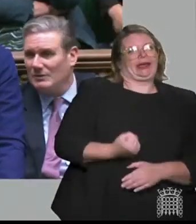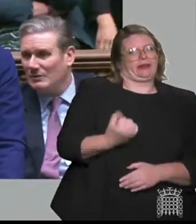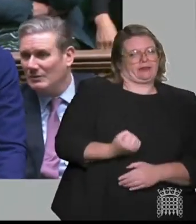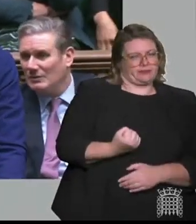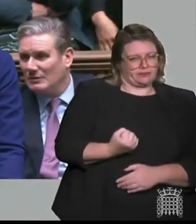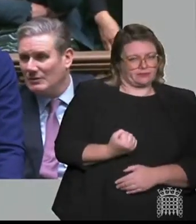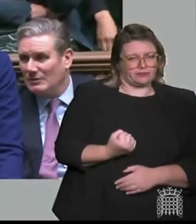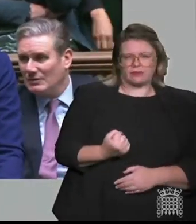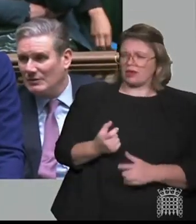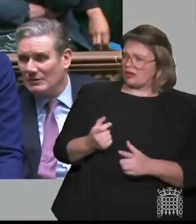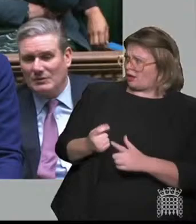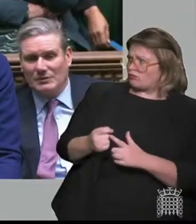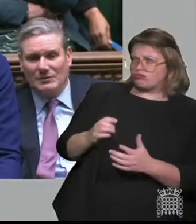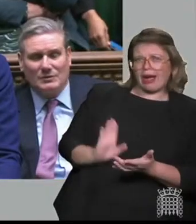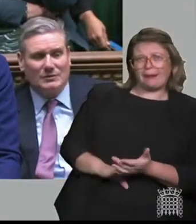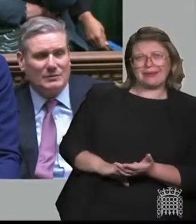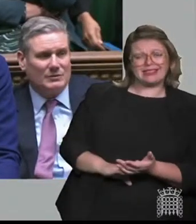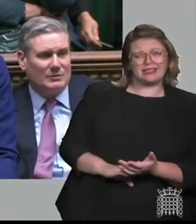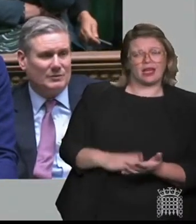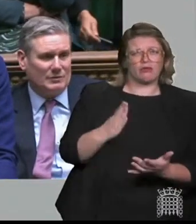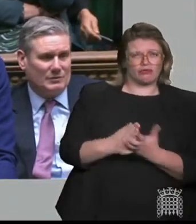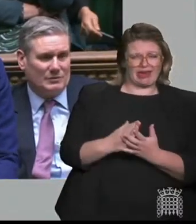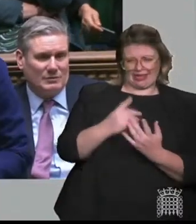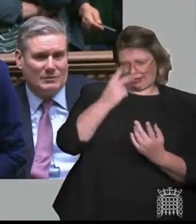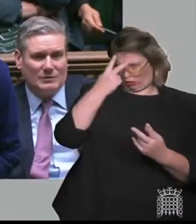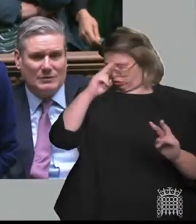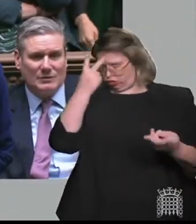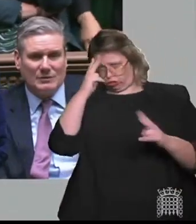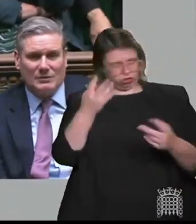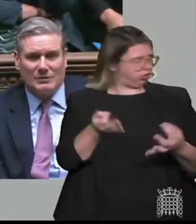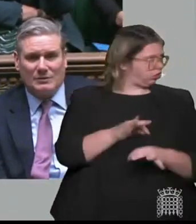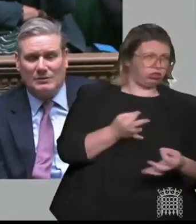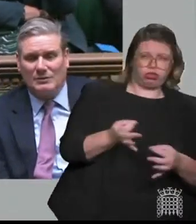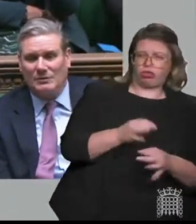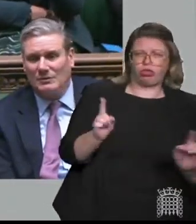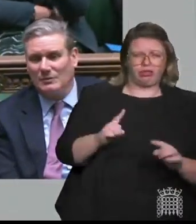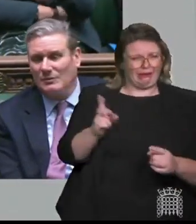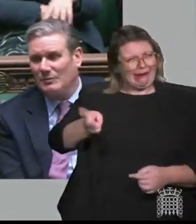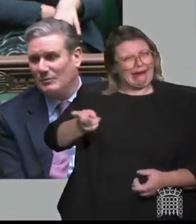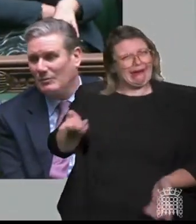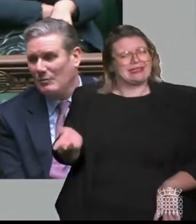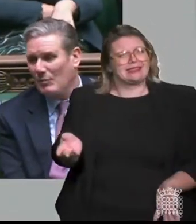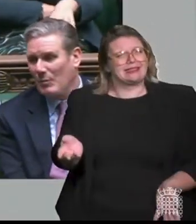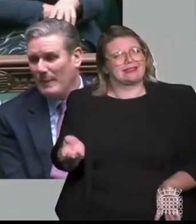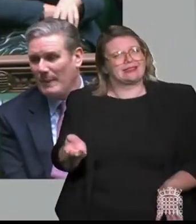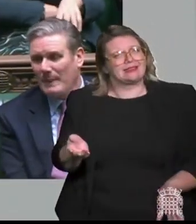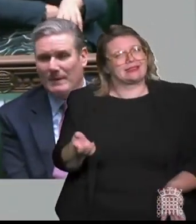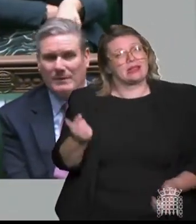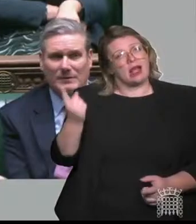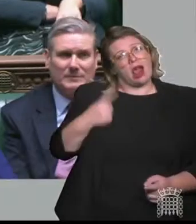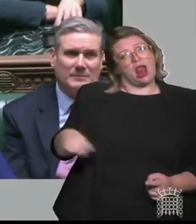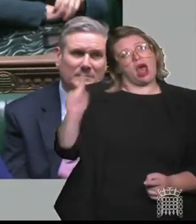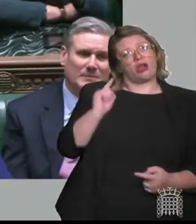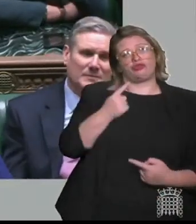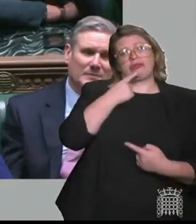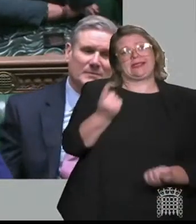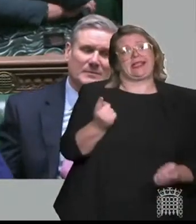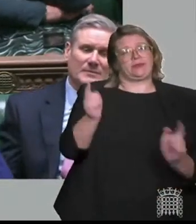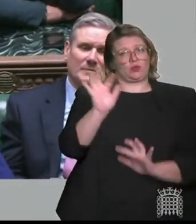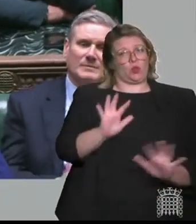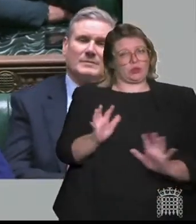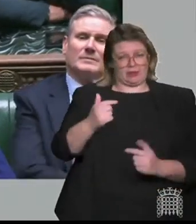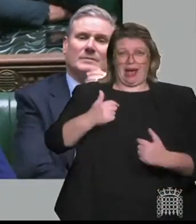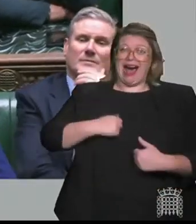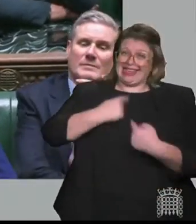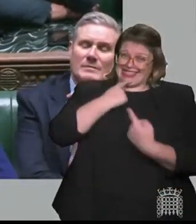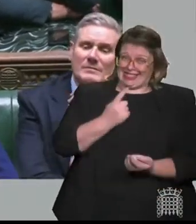Minister is left arguing against himself. In response to last year's autumn statement, I warned